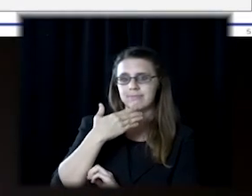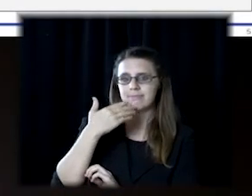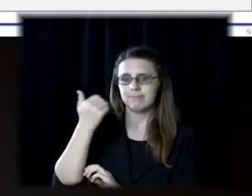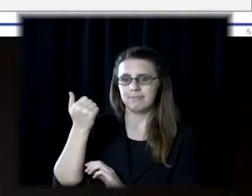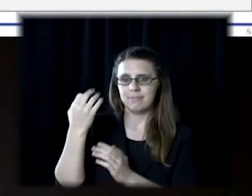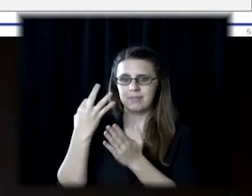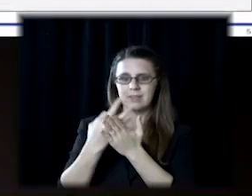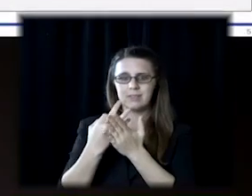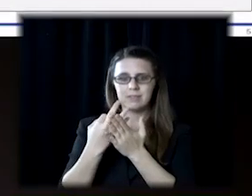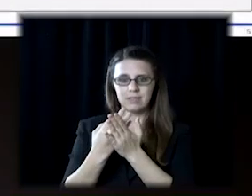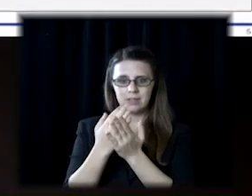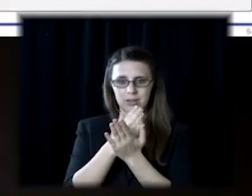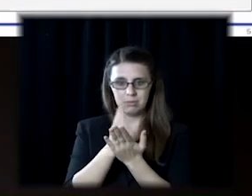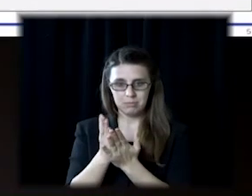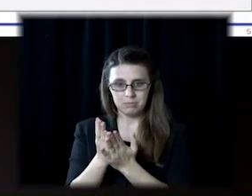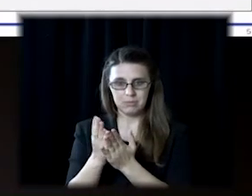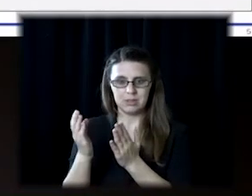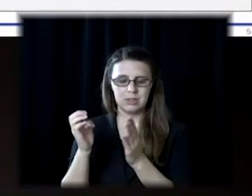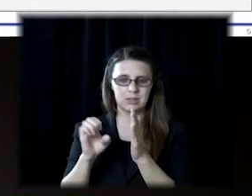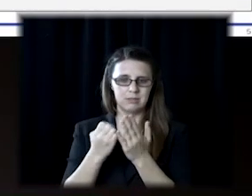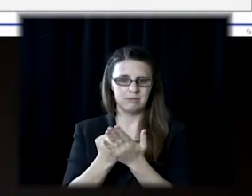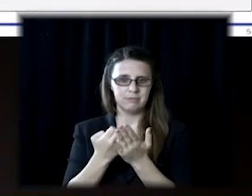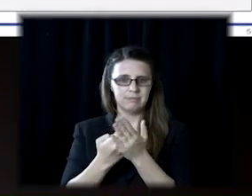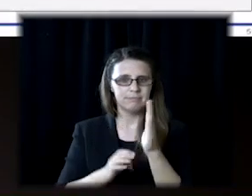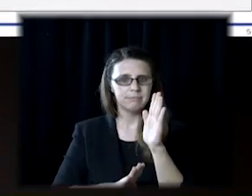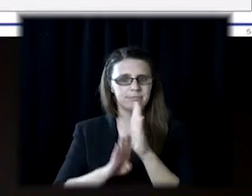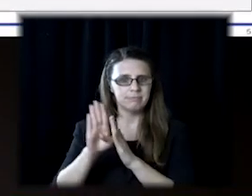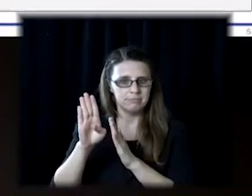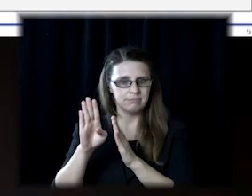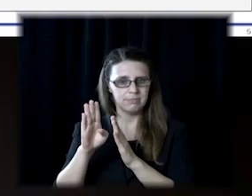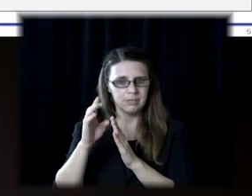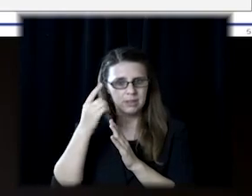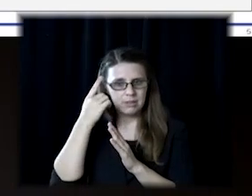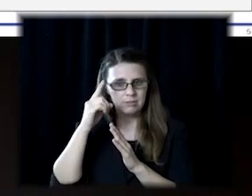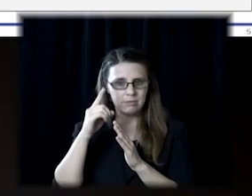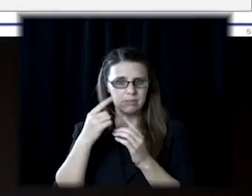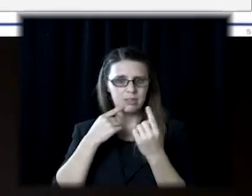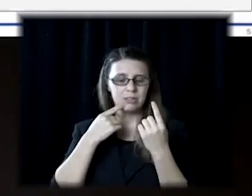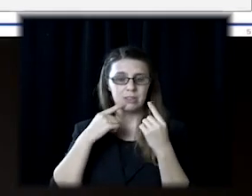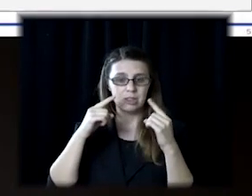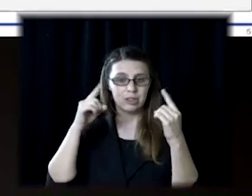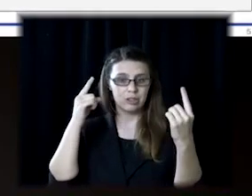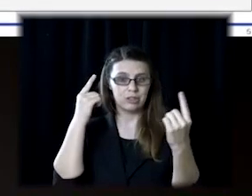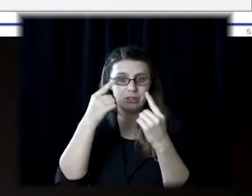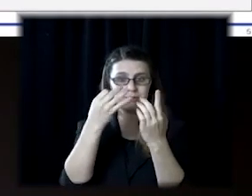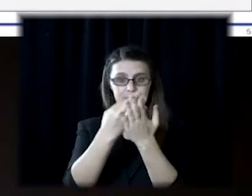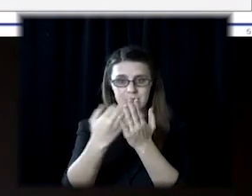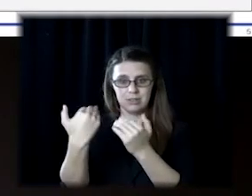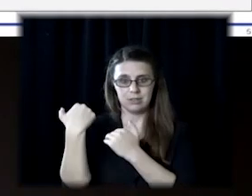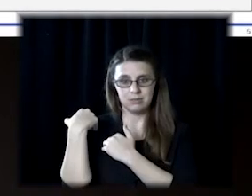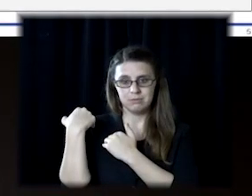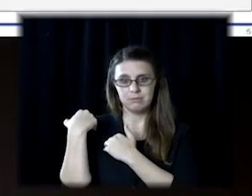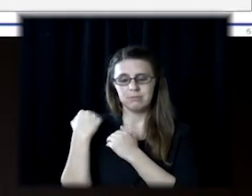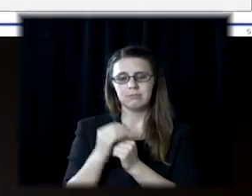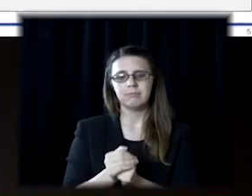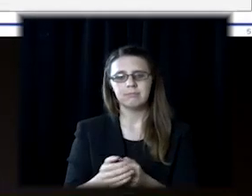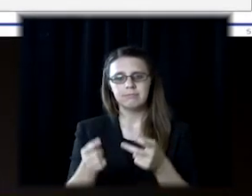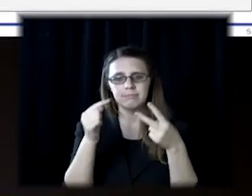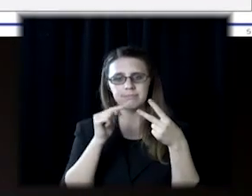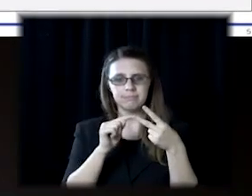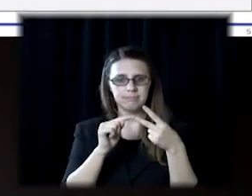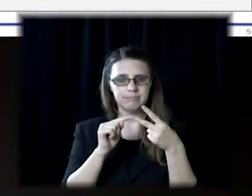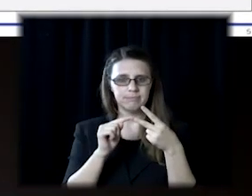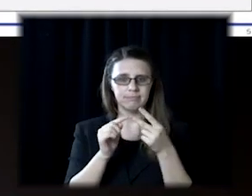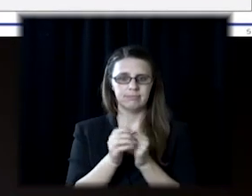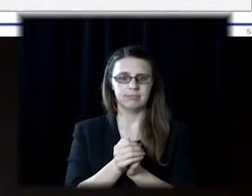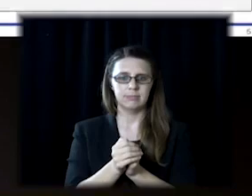and economic development practices and structures to achieve fiscal responsibility. Two, implement measures to reduce spending, enhance